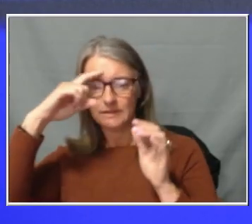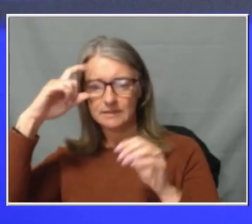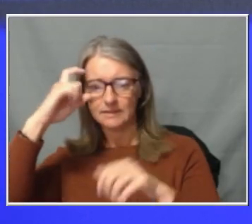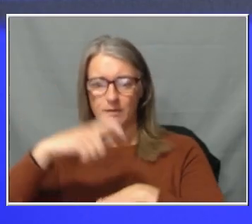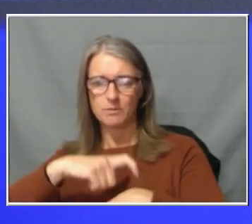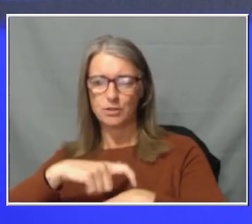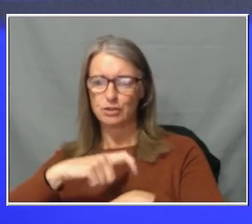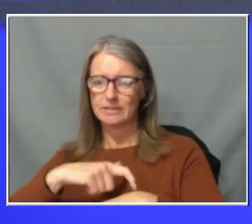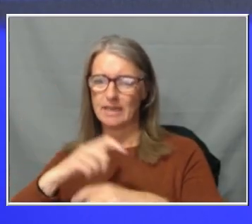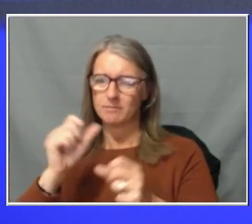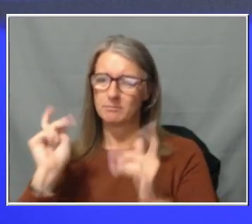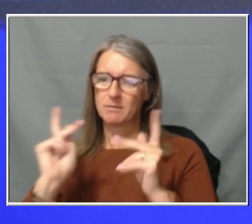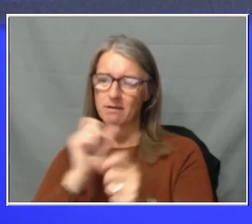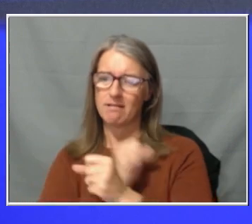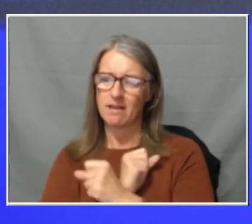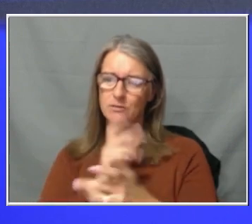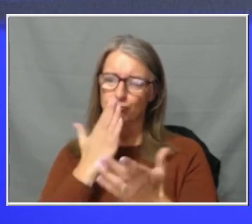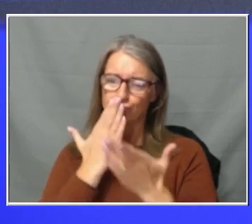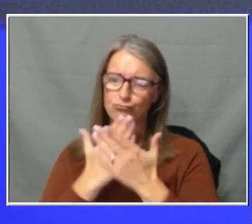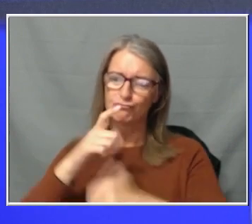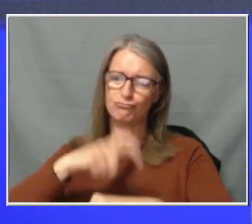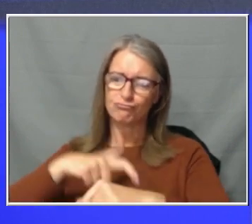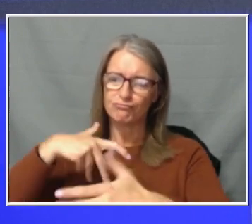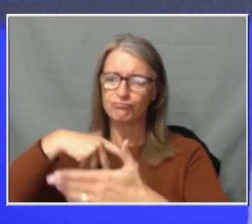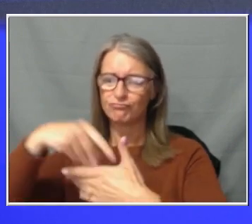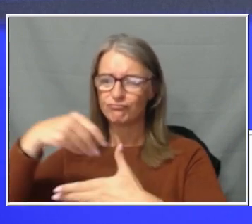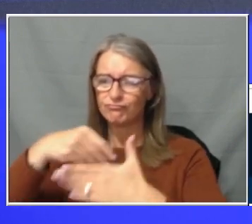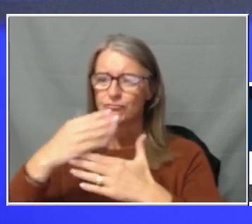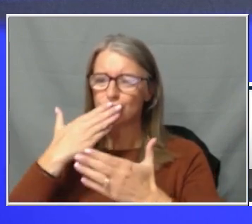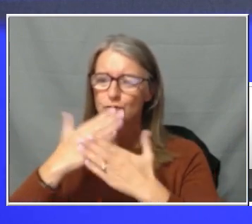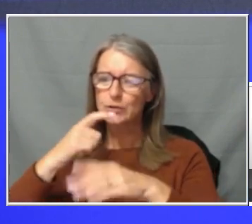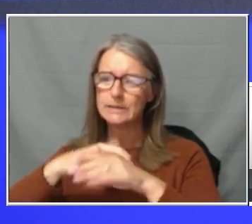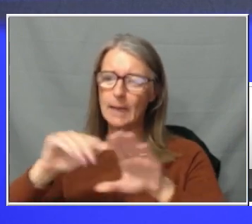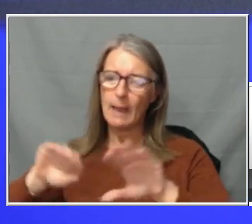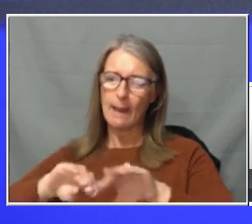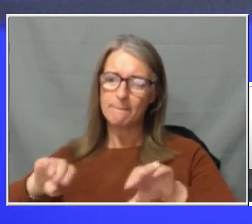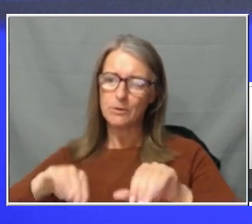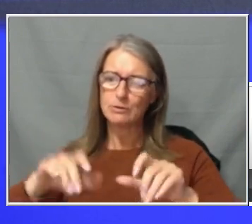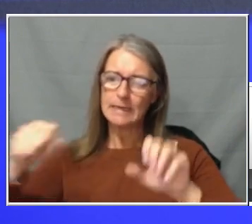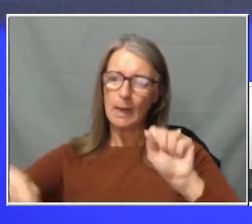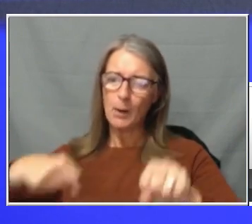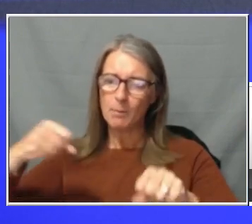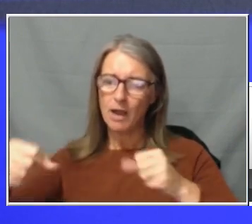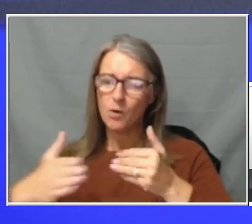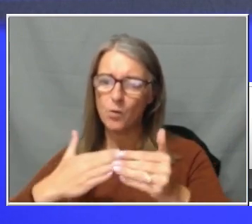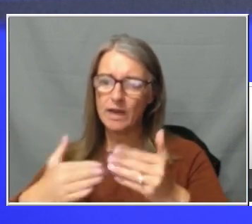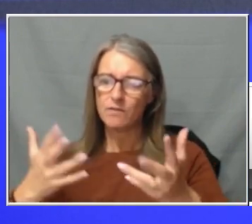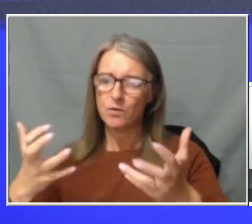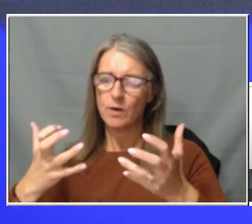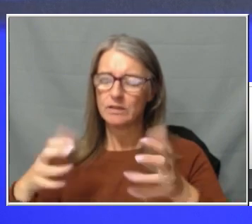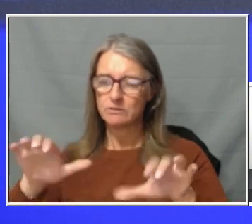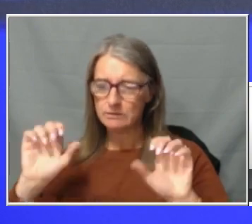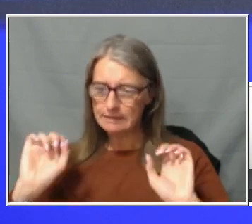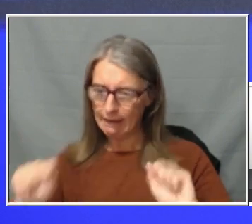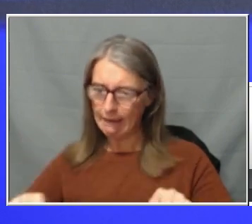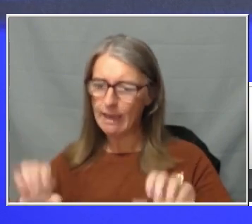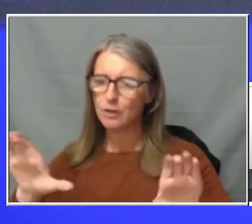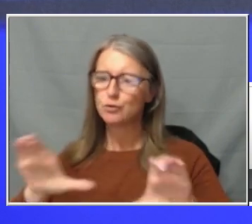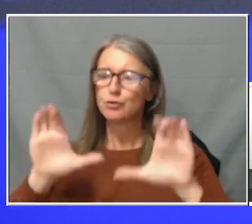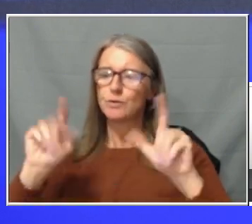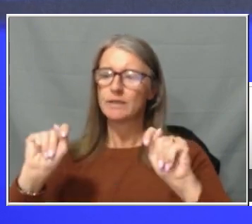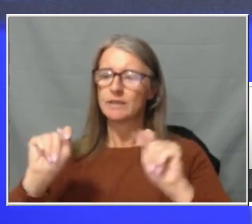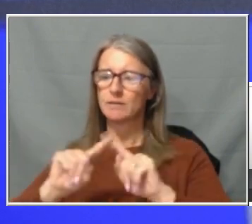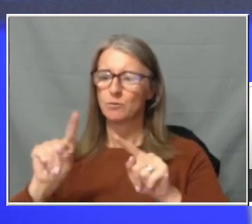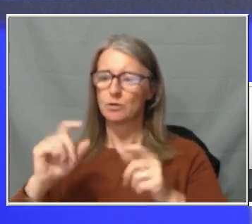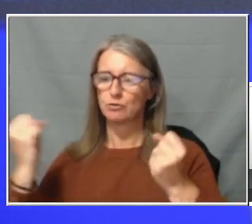summer. The summer is a great time to be outside. It's a great time to go to the pool, get on your bike, whatever it is, and you can go do that. But when you